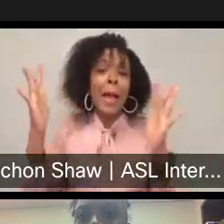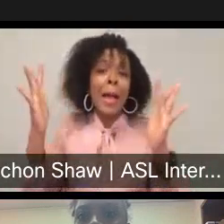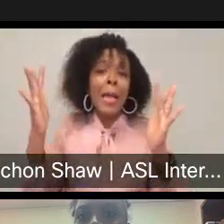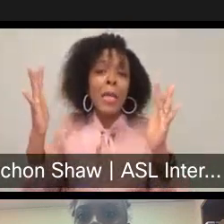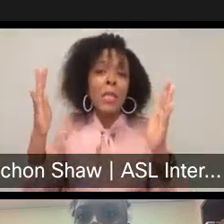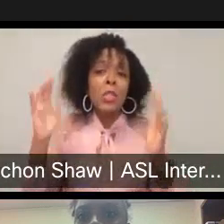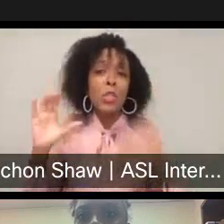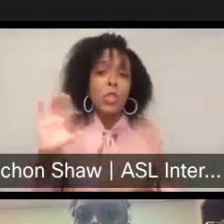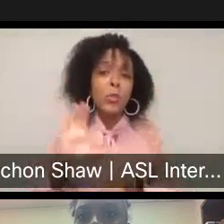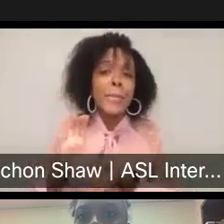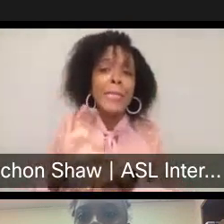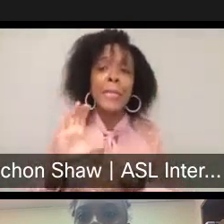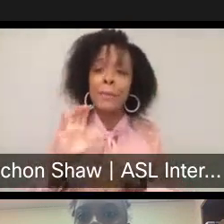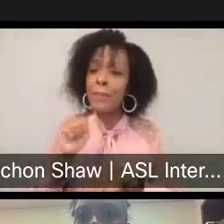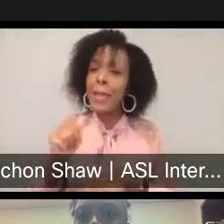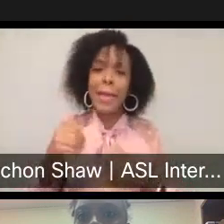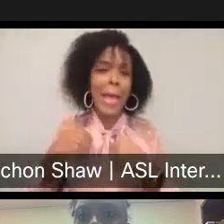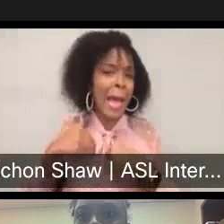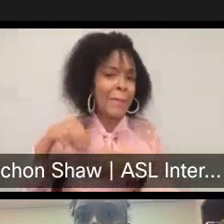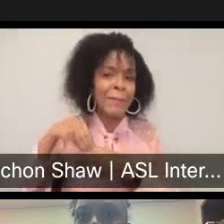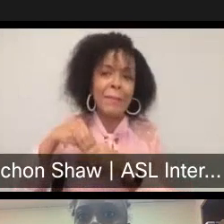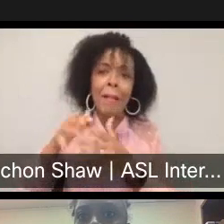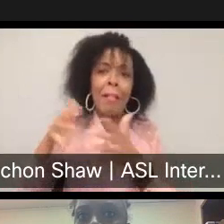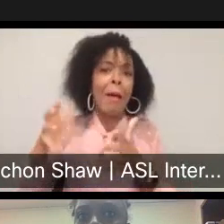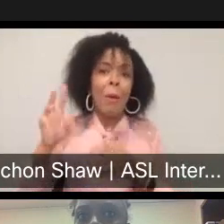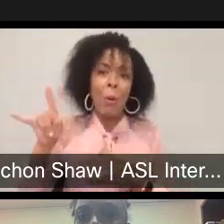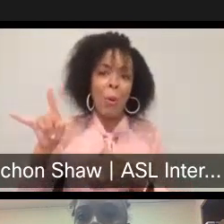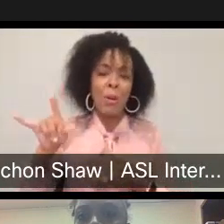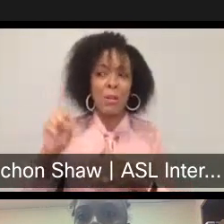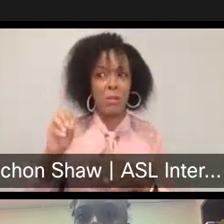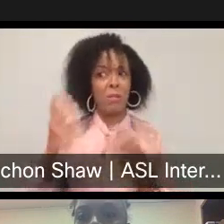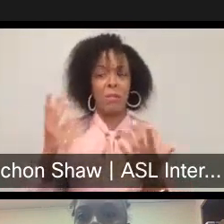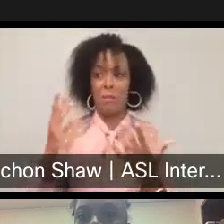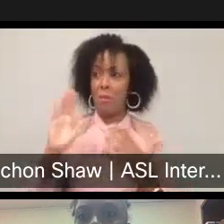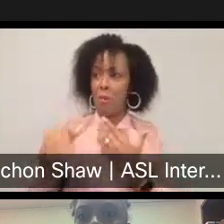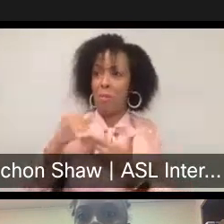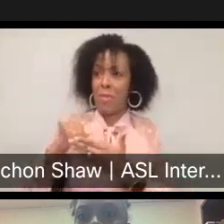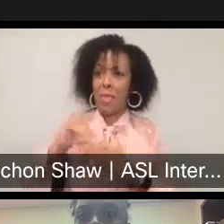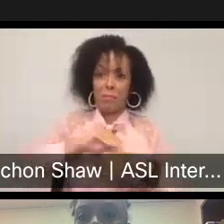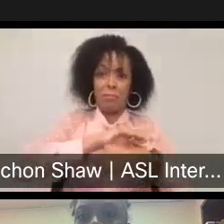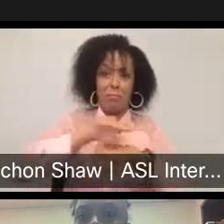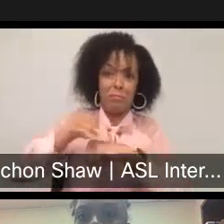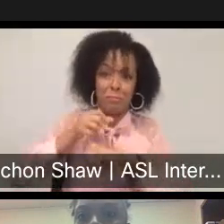So all of that plays into dryness, real dryness,